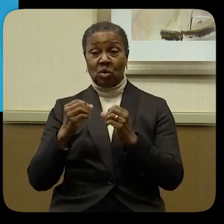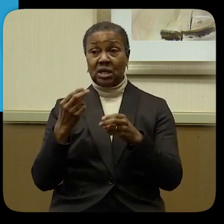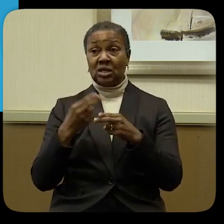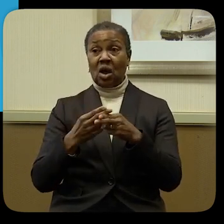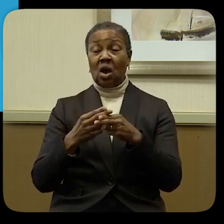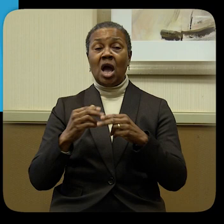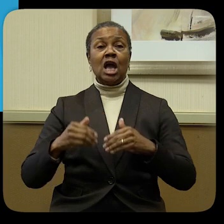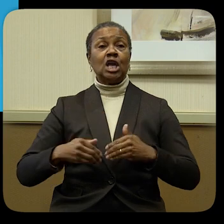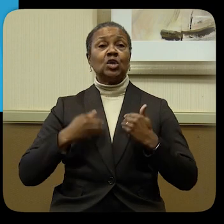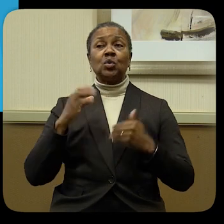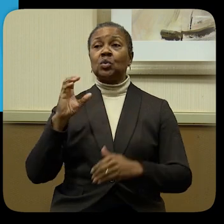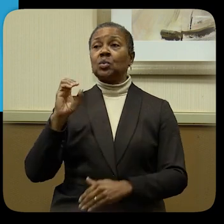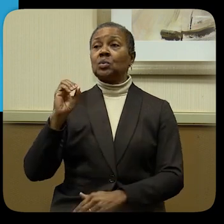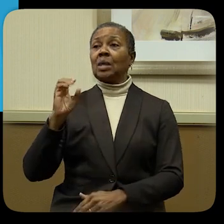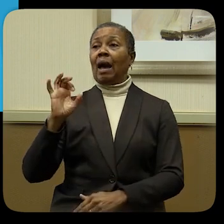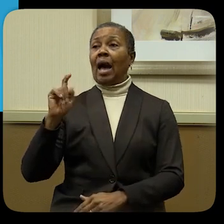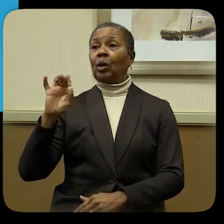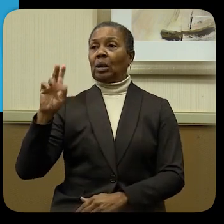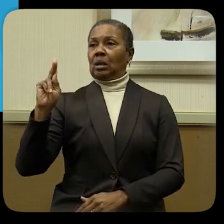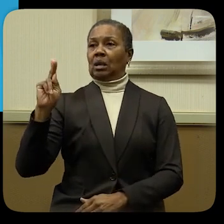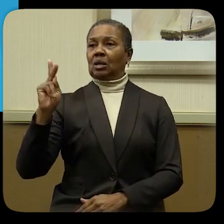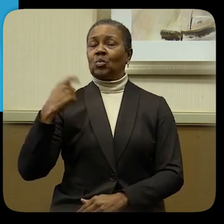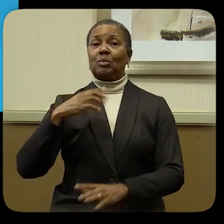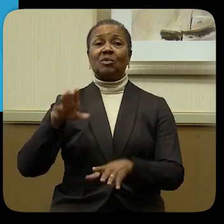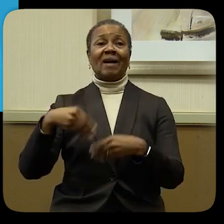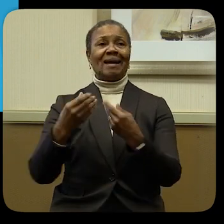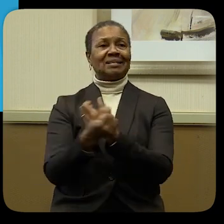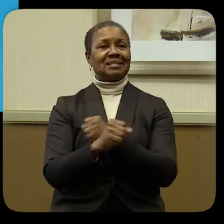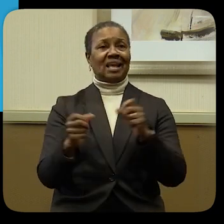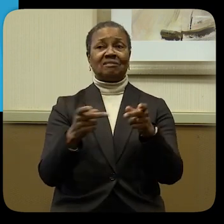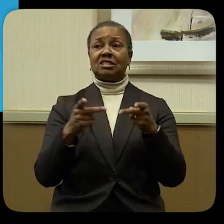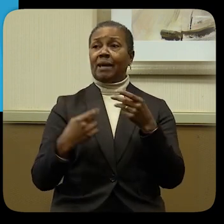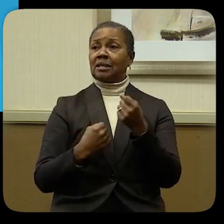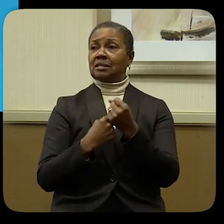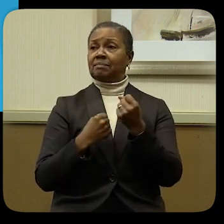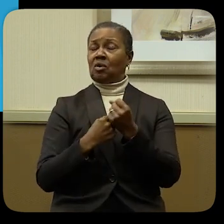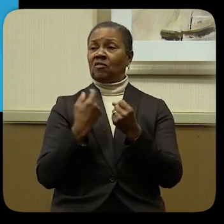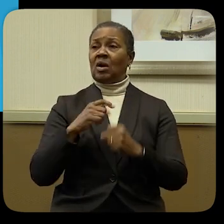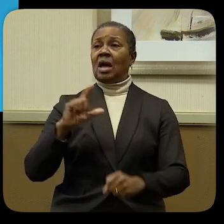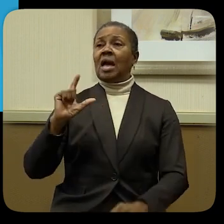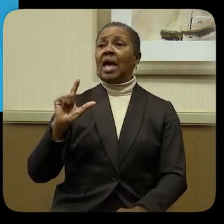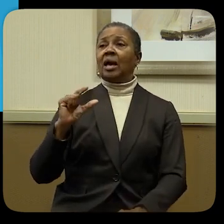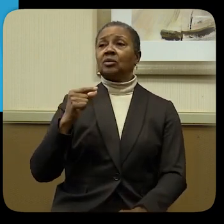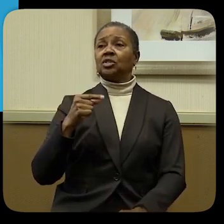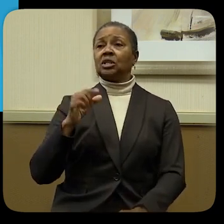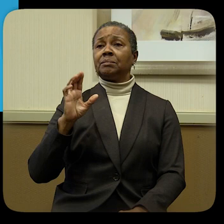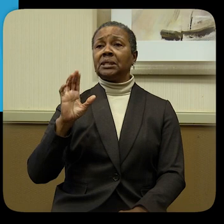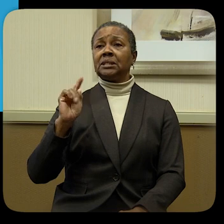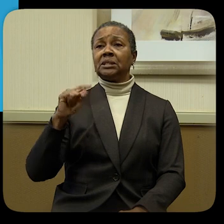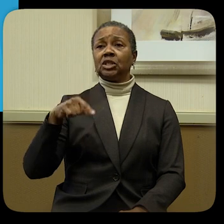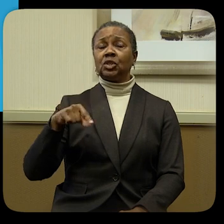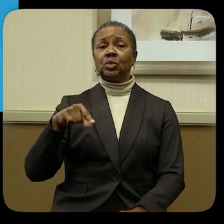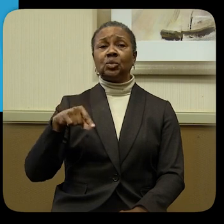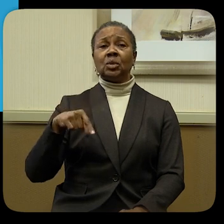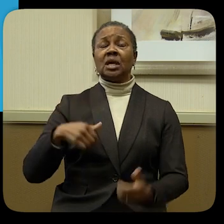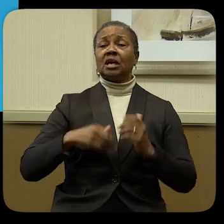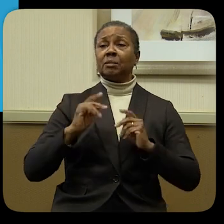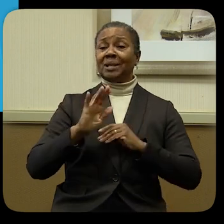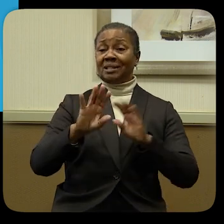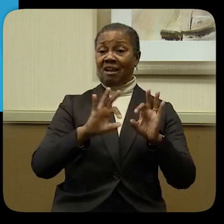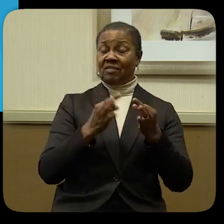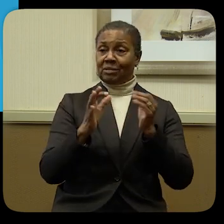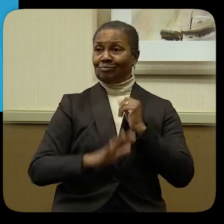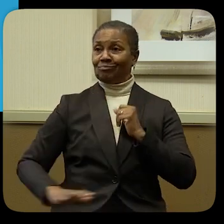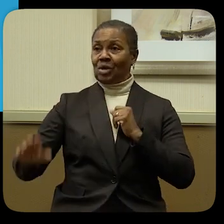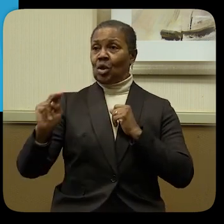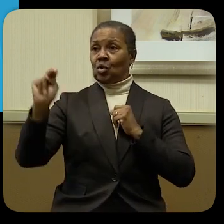organization called Youth Outlook, and we provide safe space support for LGBTQ young people and their families